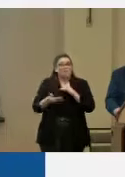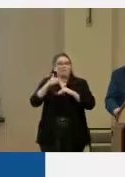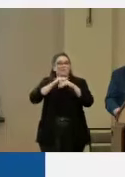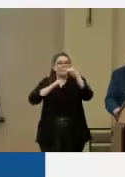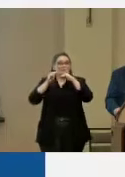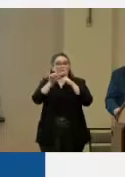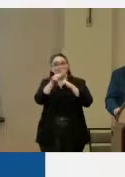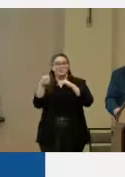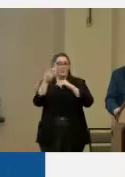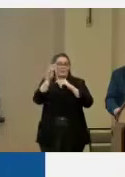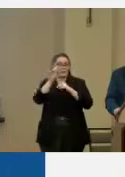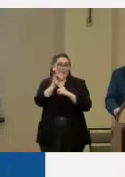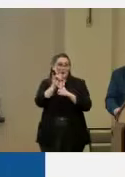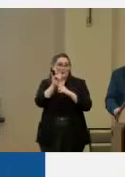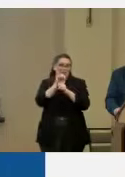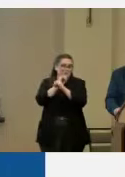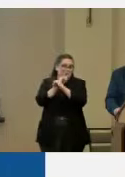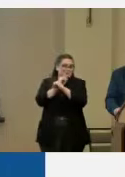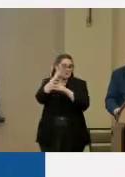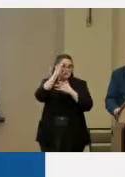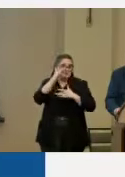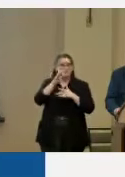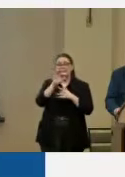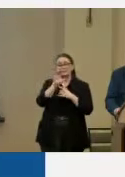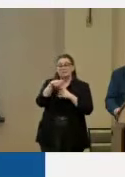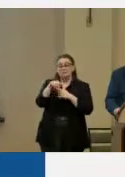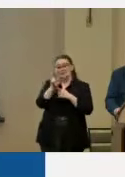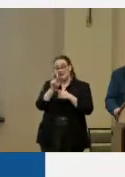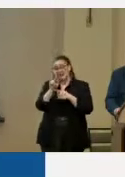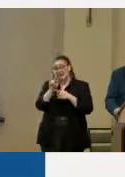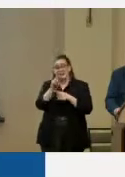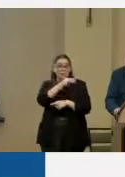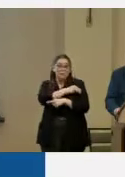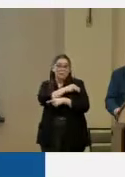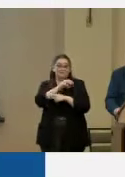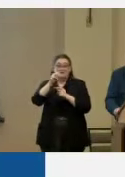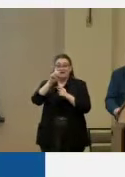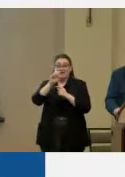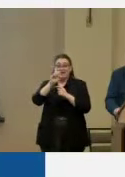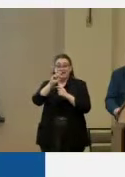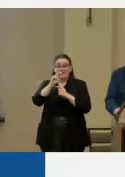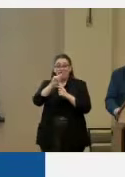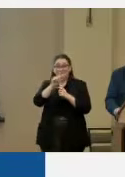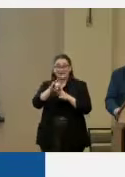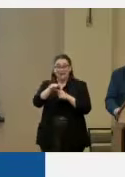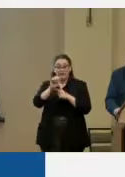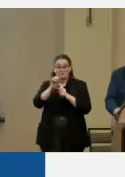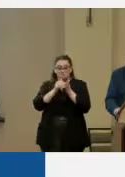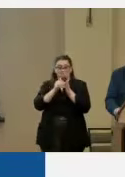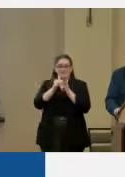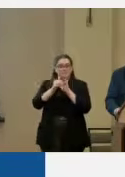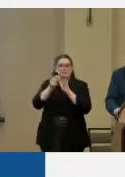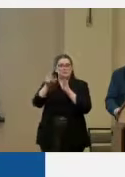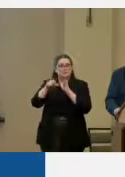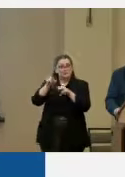autoimmune conditions such as lupus. A CPK, or muscle enzyme, above 500 is something that we